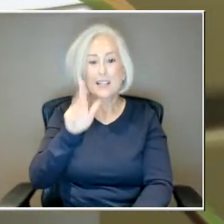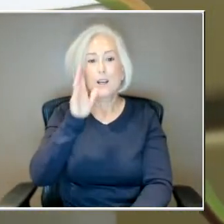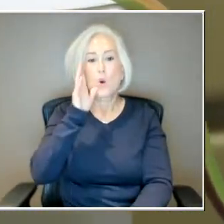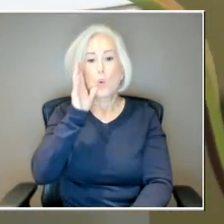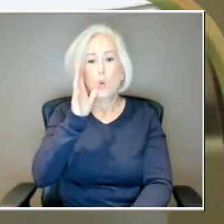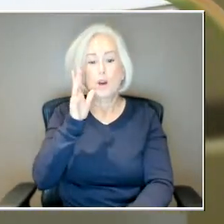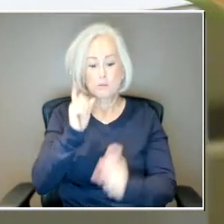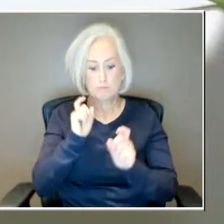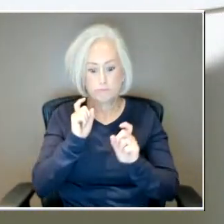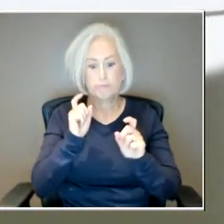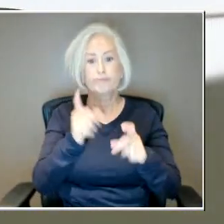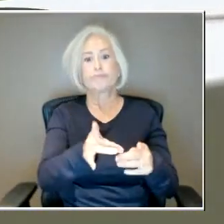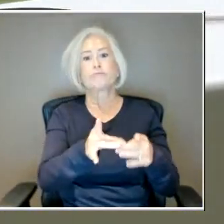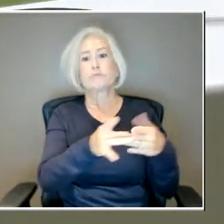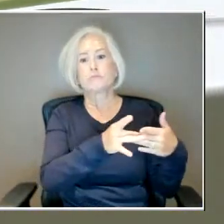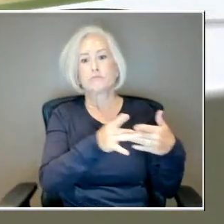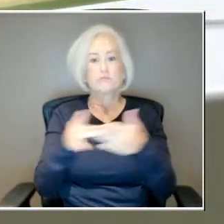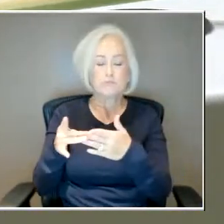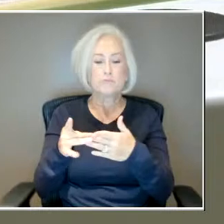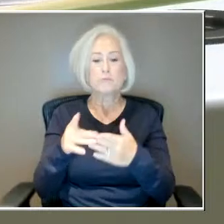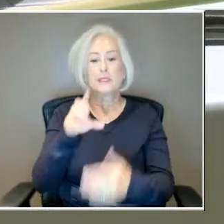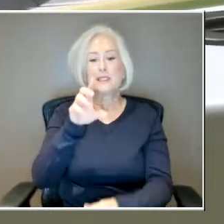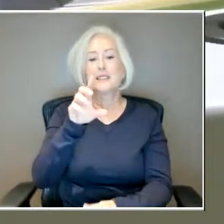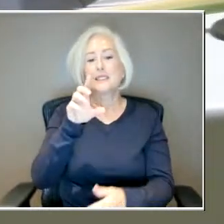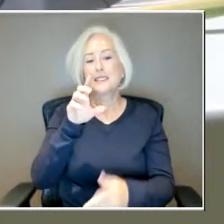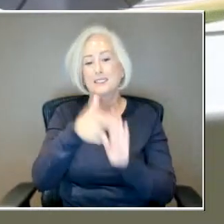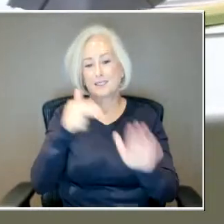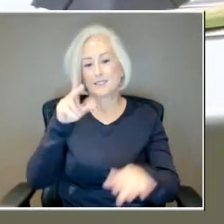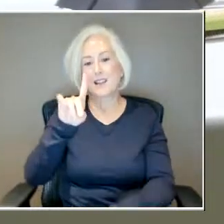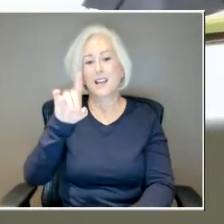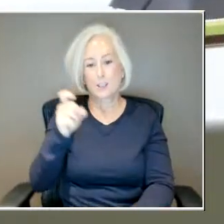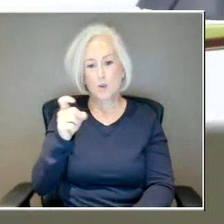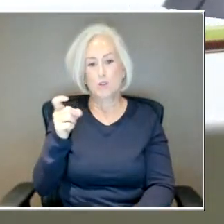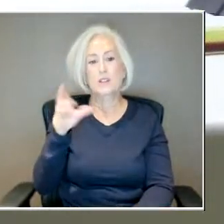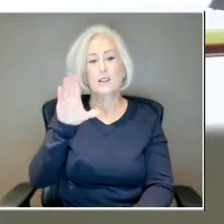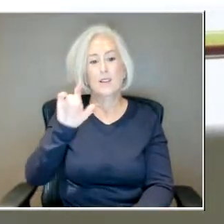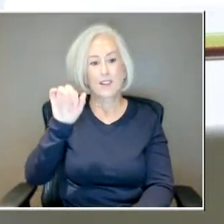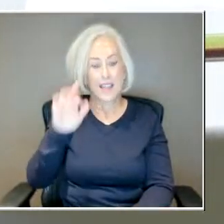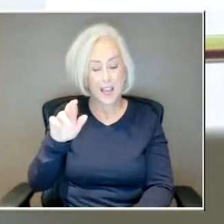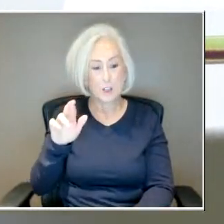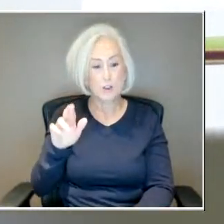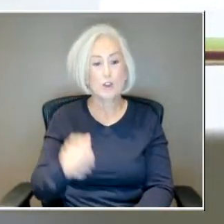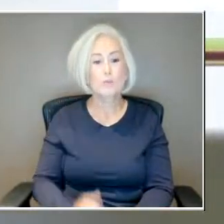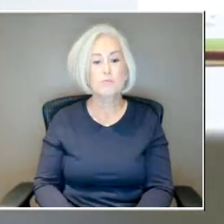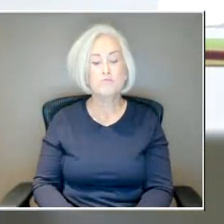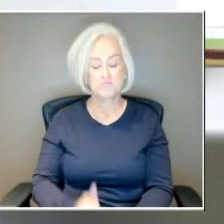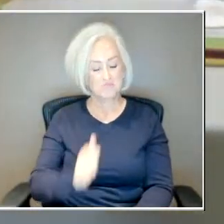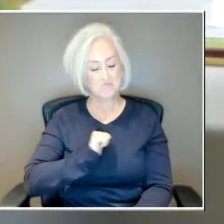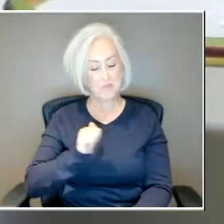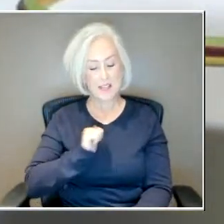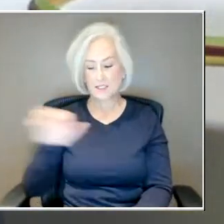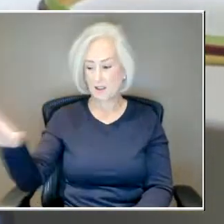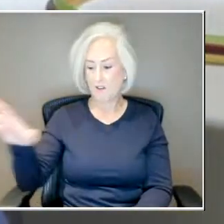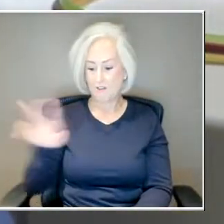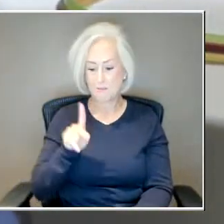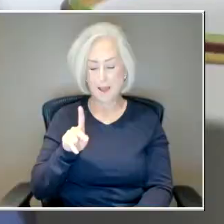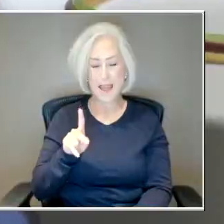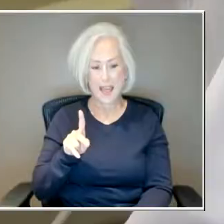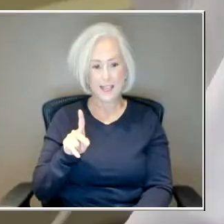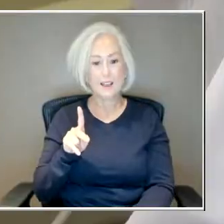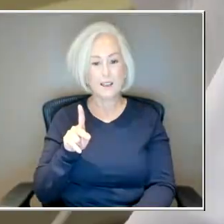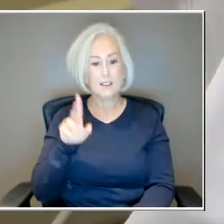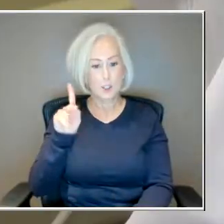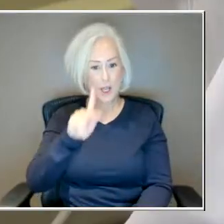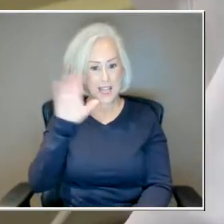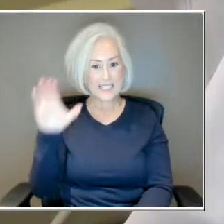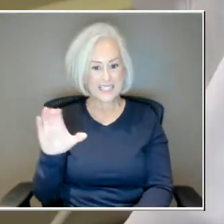no idea was growing in his body. When I came back to Kansas City, I had pretty severe symptoms from the tick bite. So